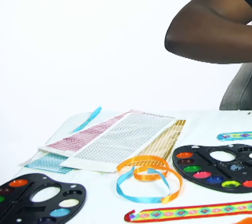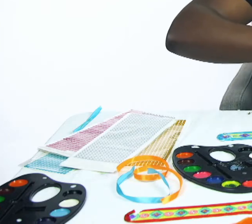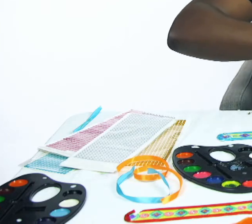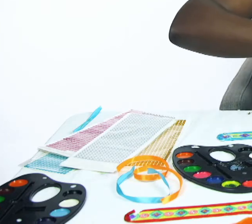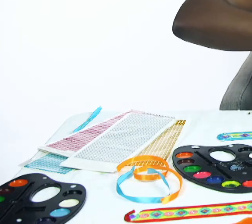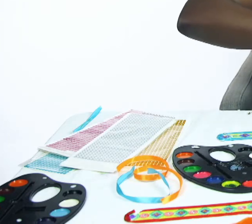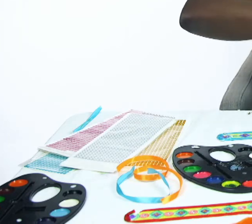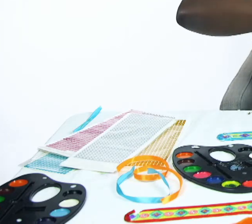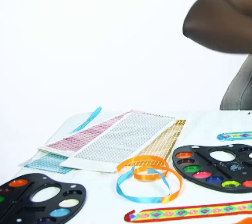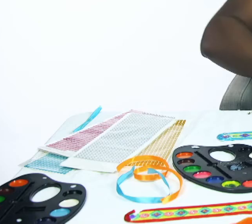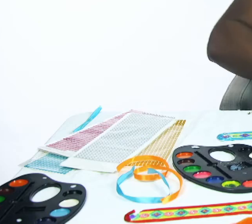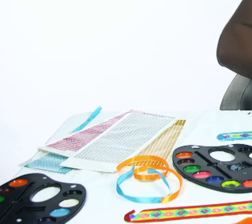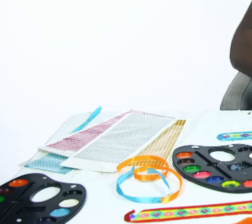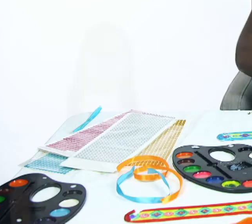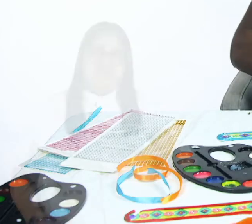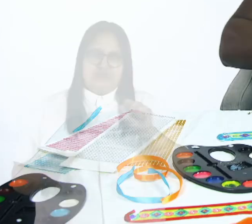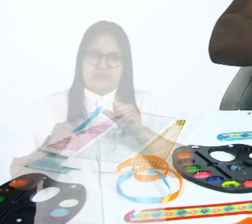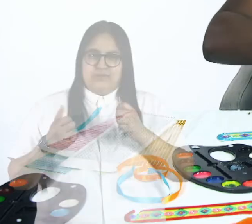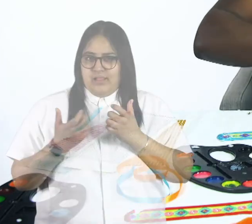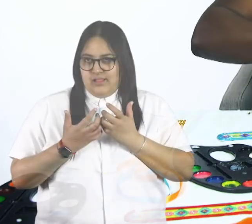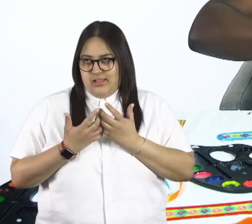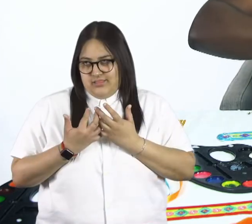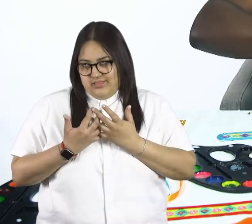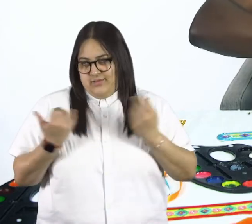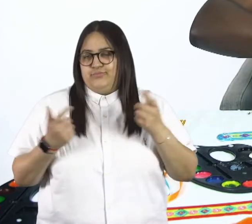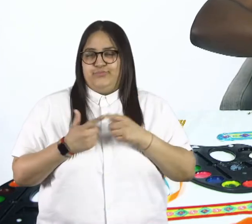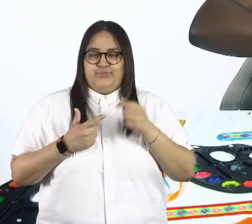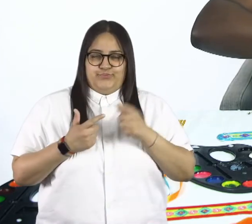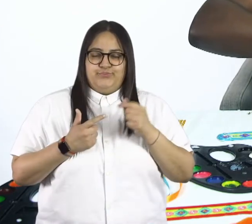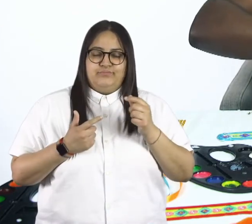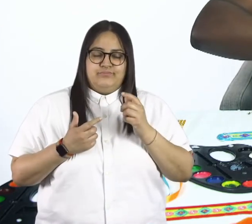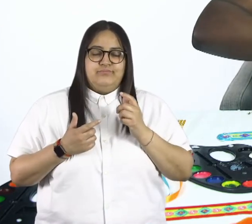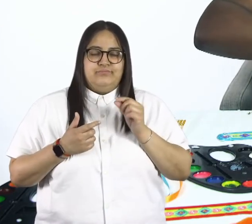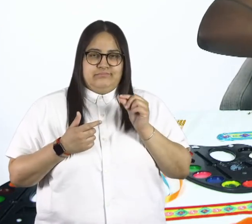There's so much to choose from, so it's quite